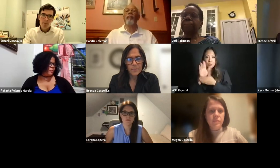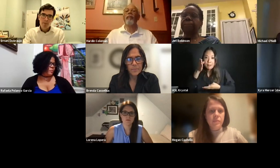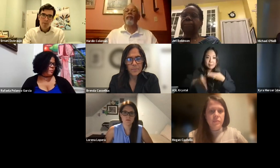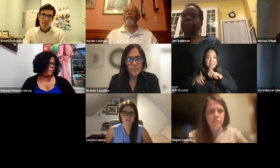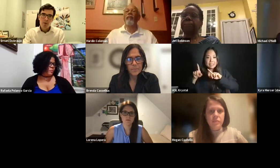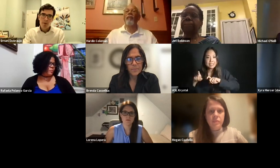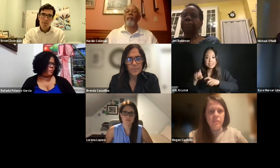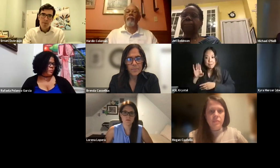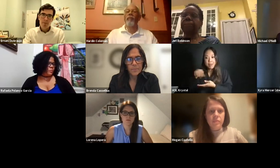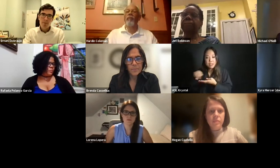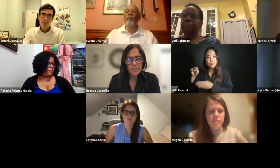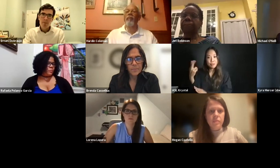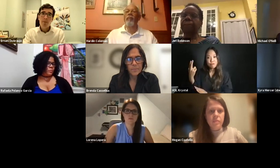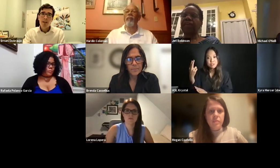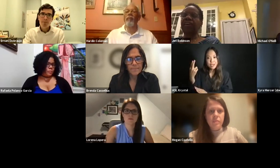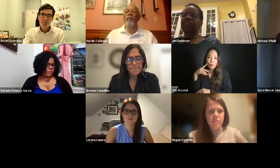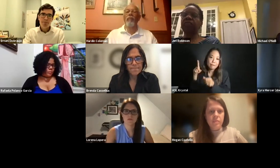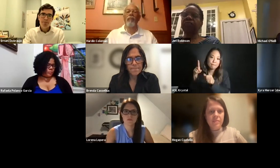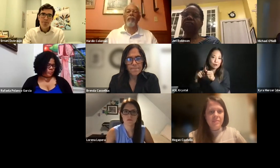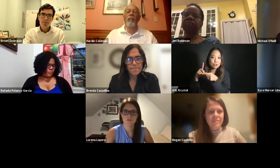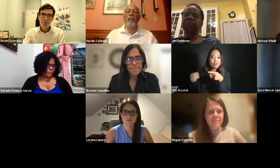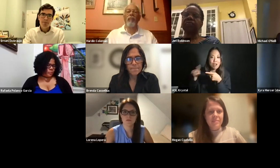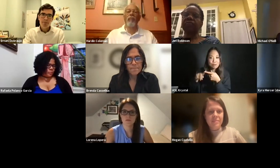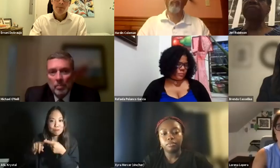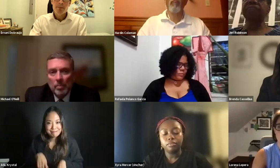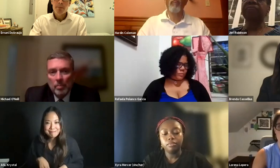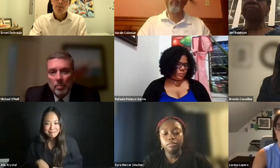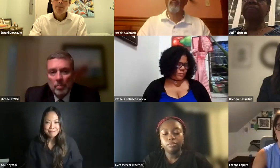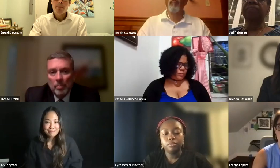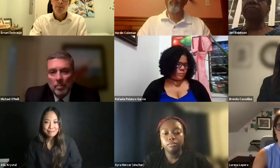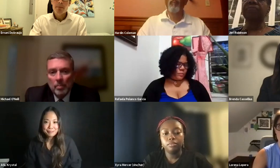round thank you thank you